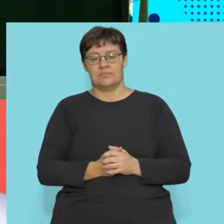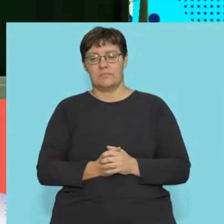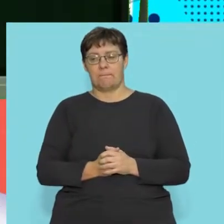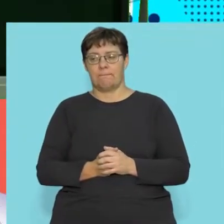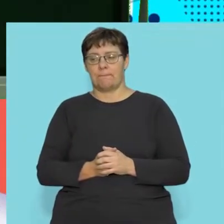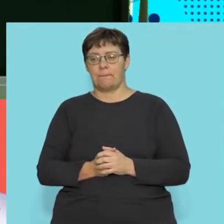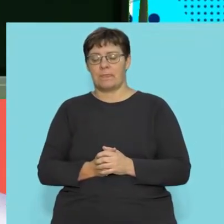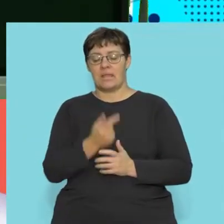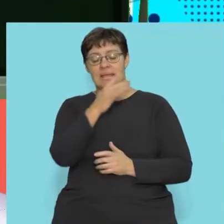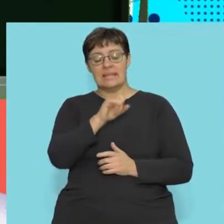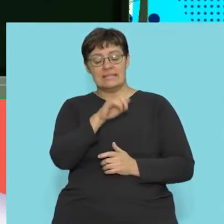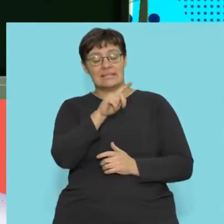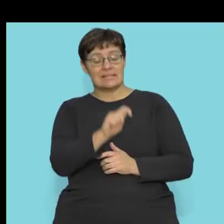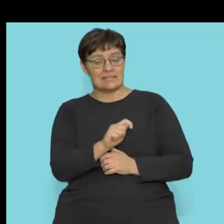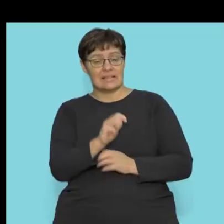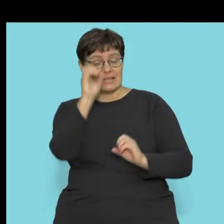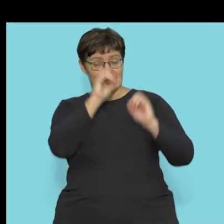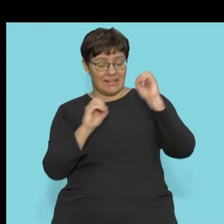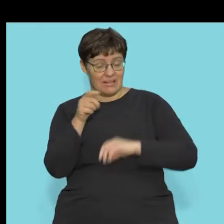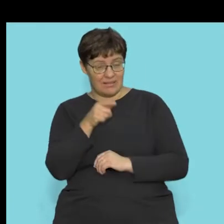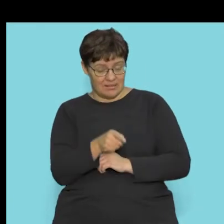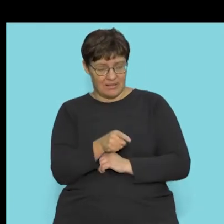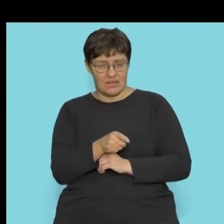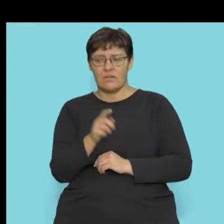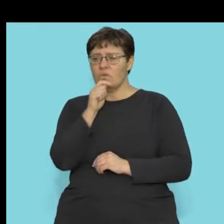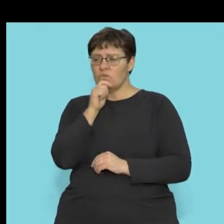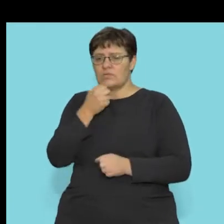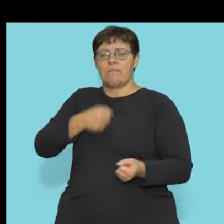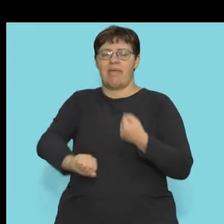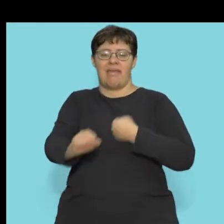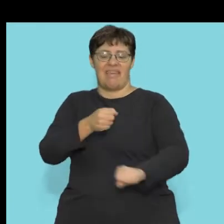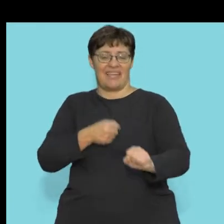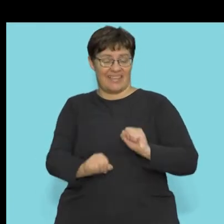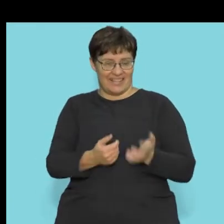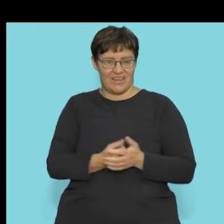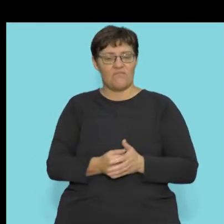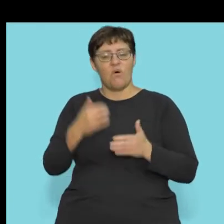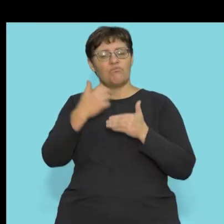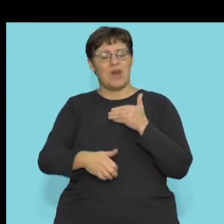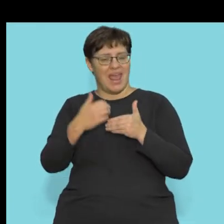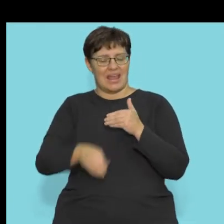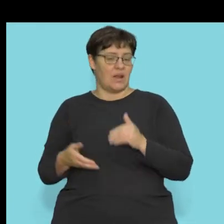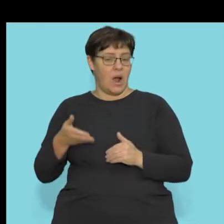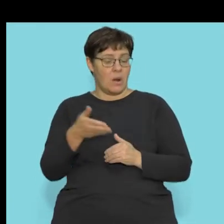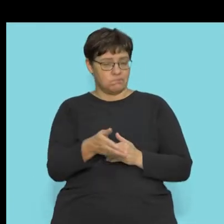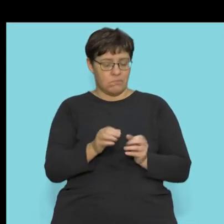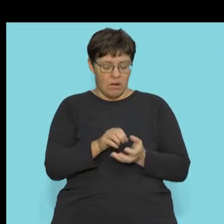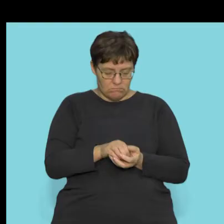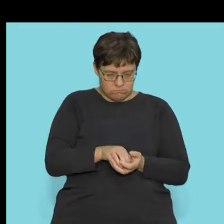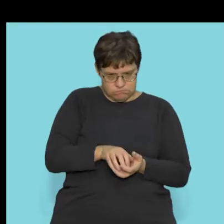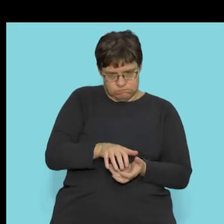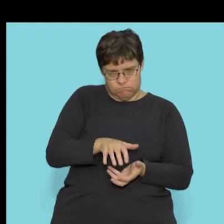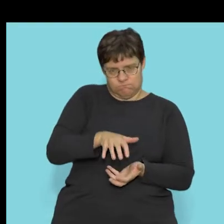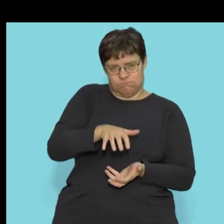alcohol. Yeast cells are also used in the baking industry where we see that bread is able